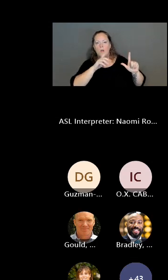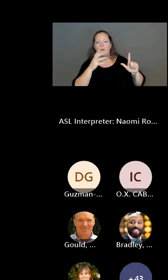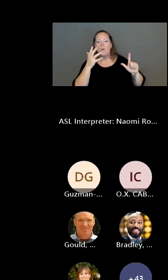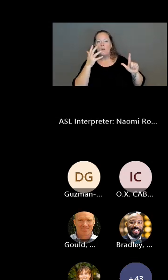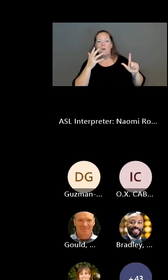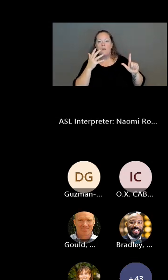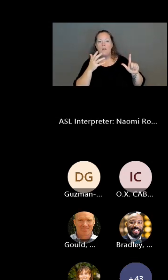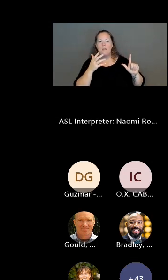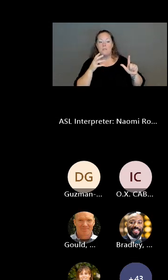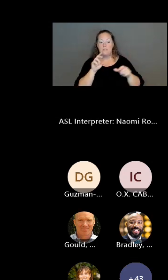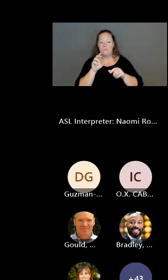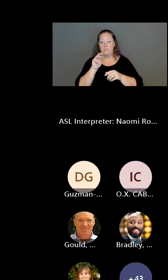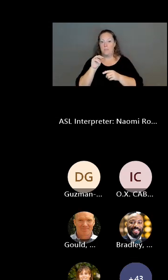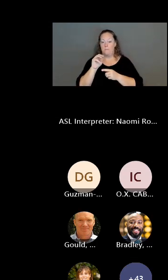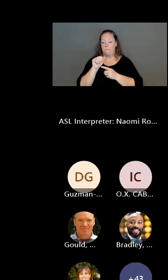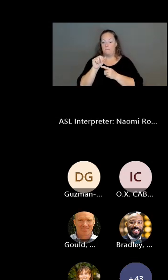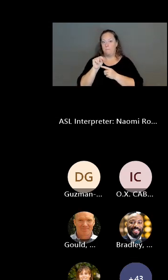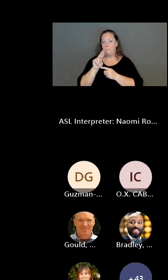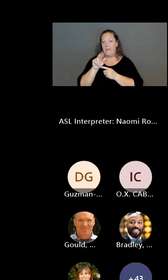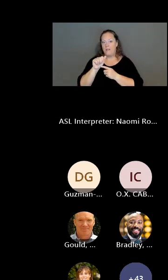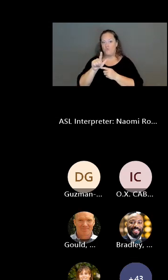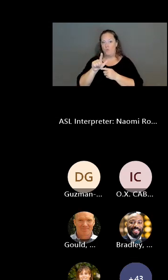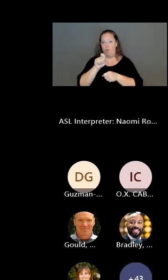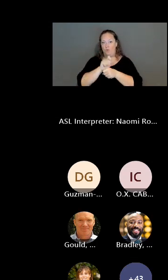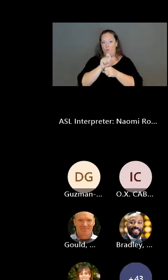workbook is.